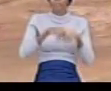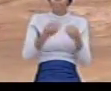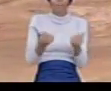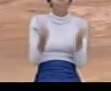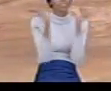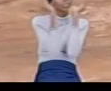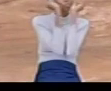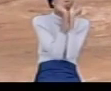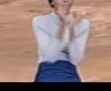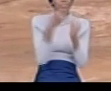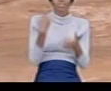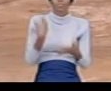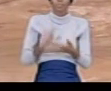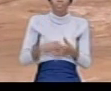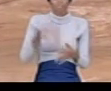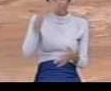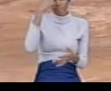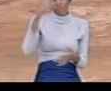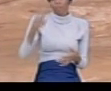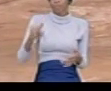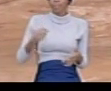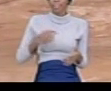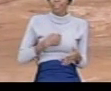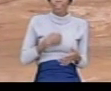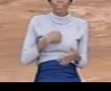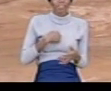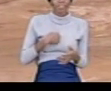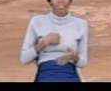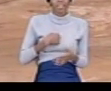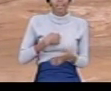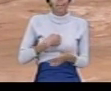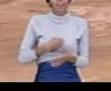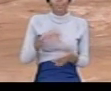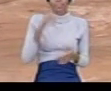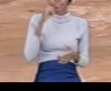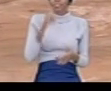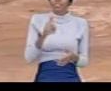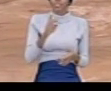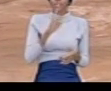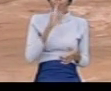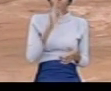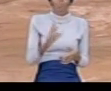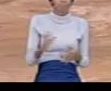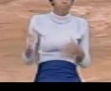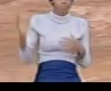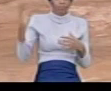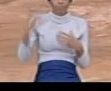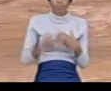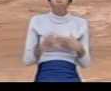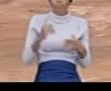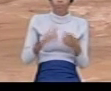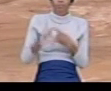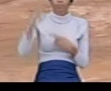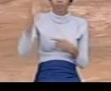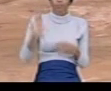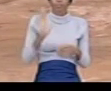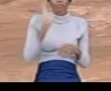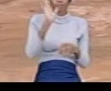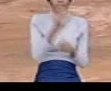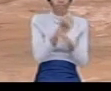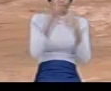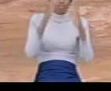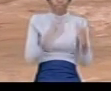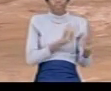the bars of prison for you. You're back to God, your Savior